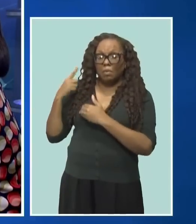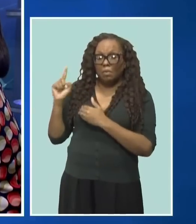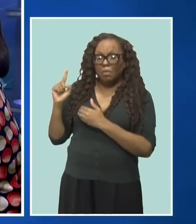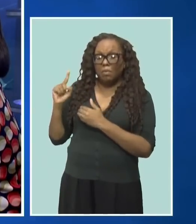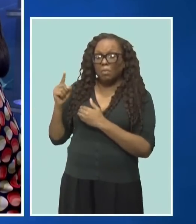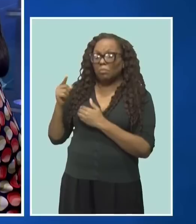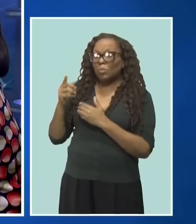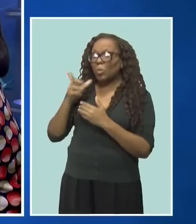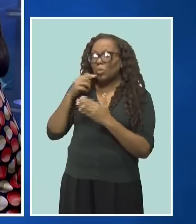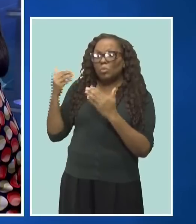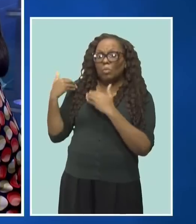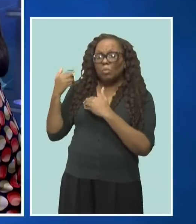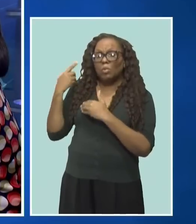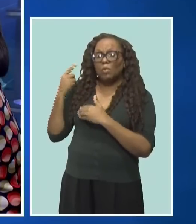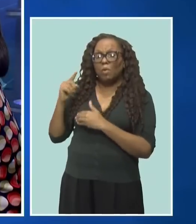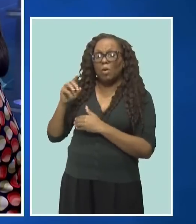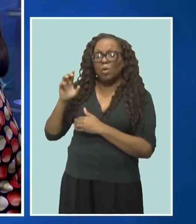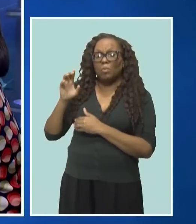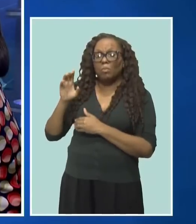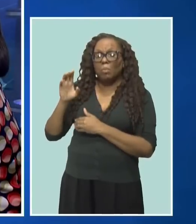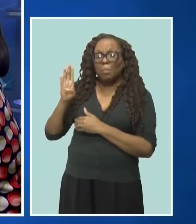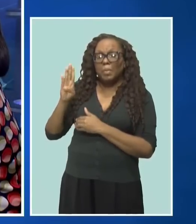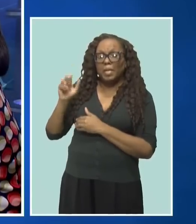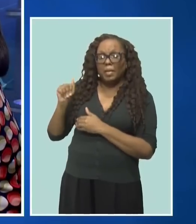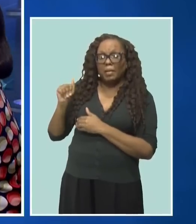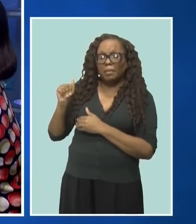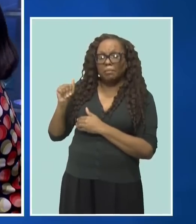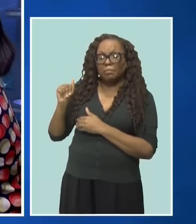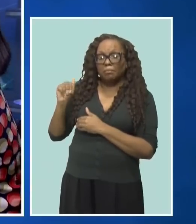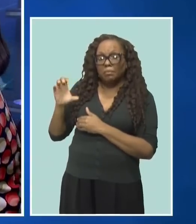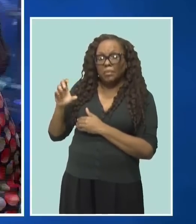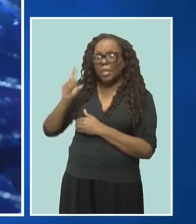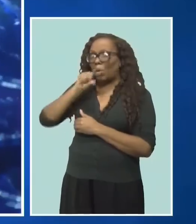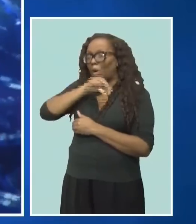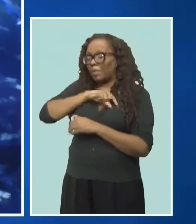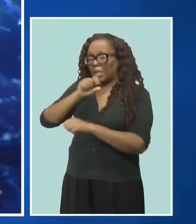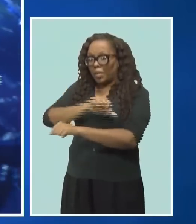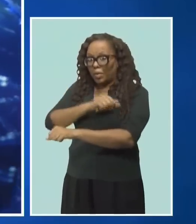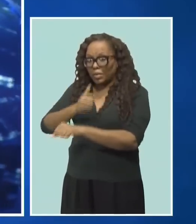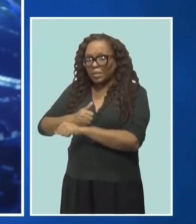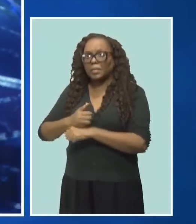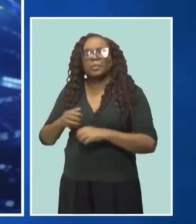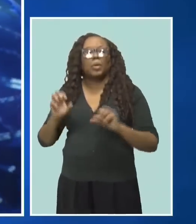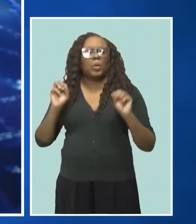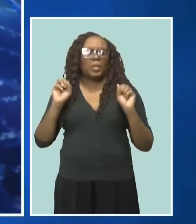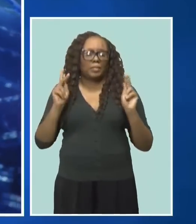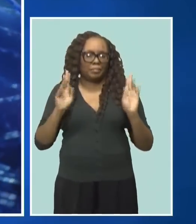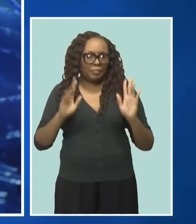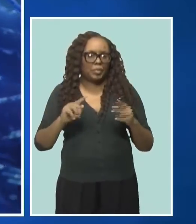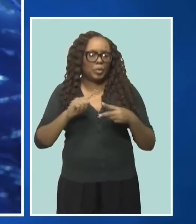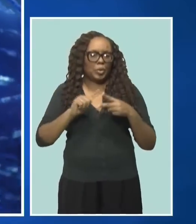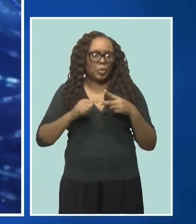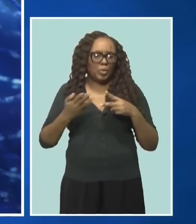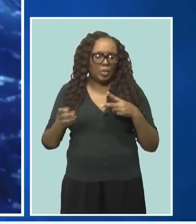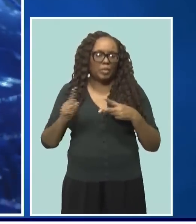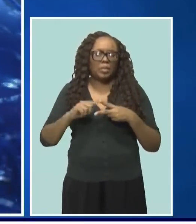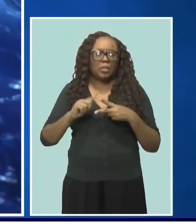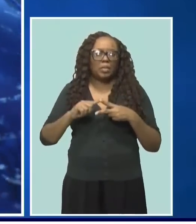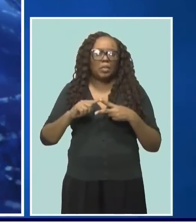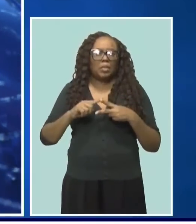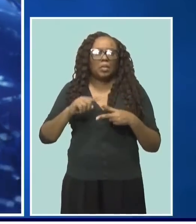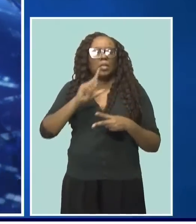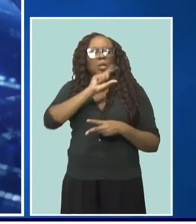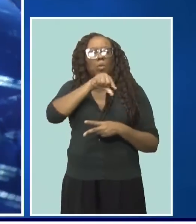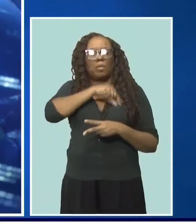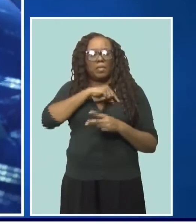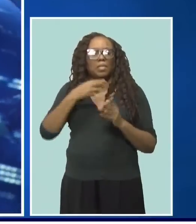the Barbados Accreditation and Qualifications Authority? Yes. So you introduced 2 good things. One is the qualifications